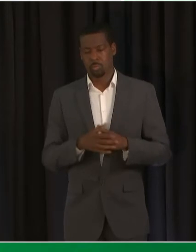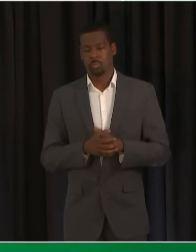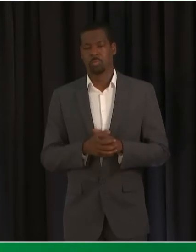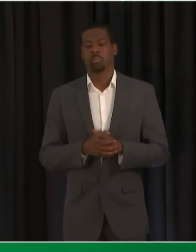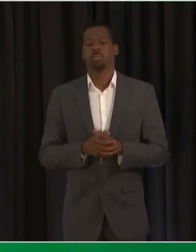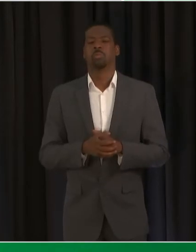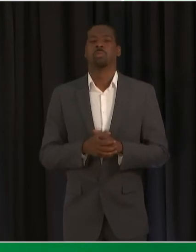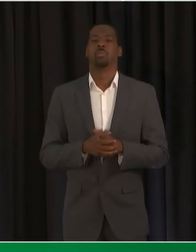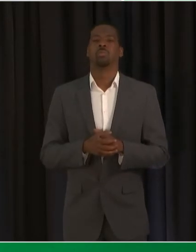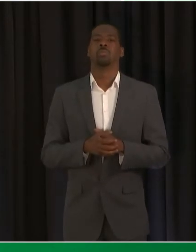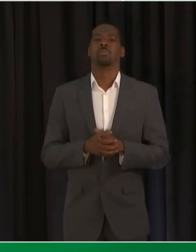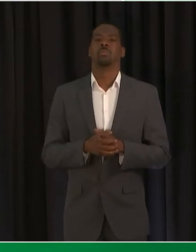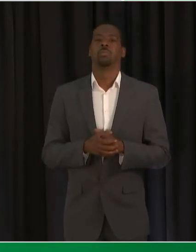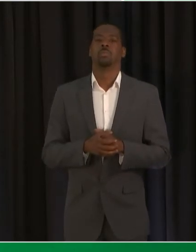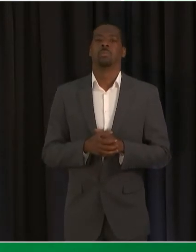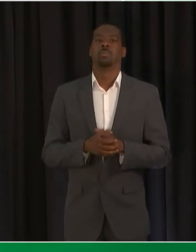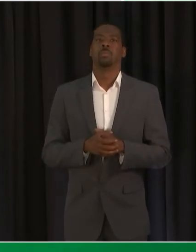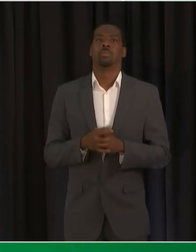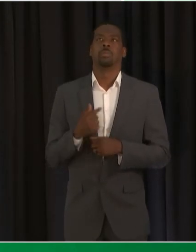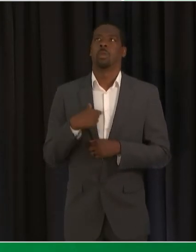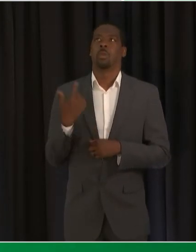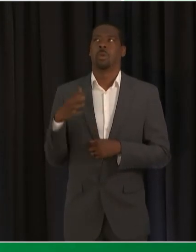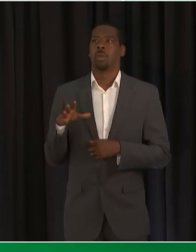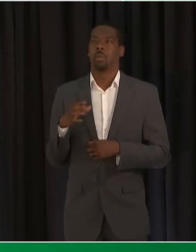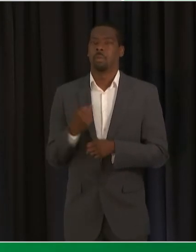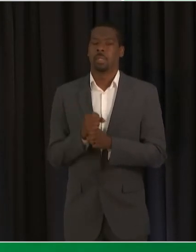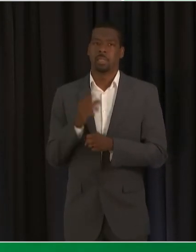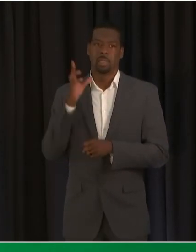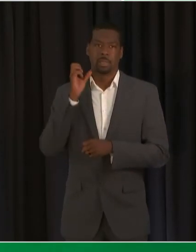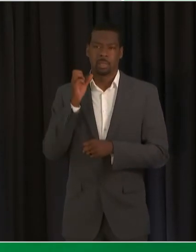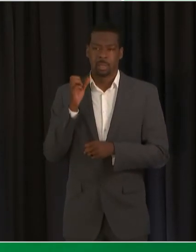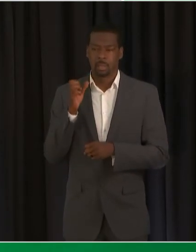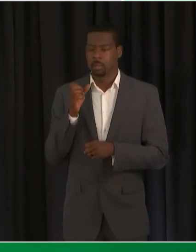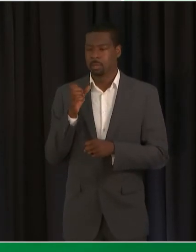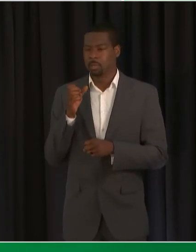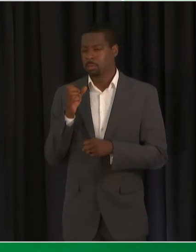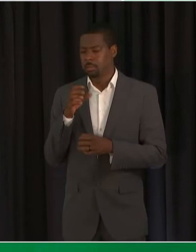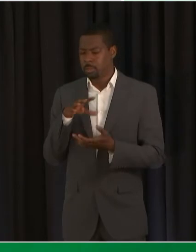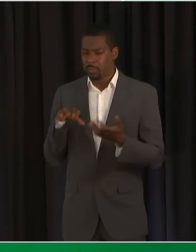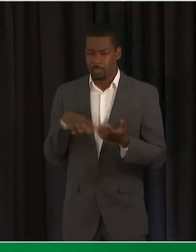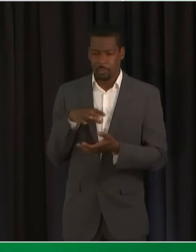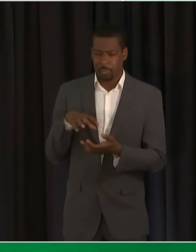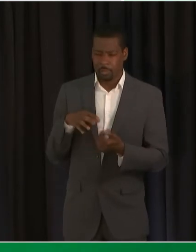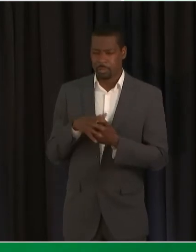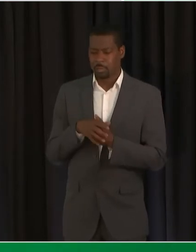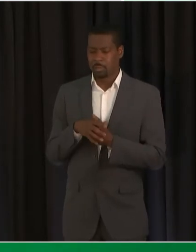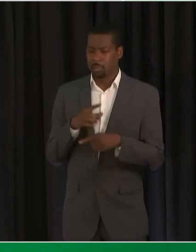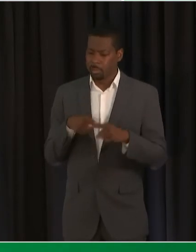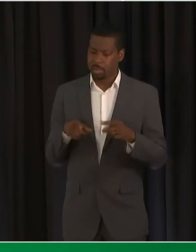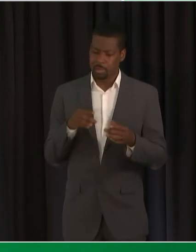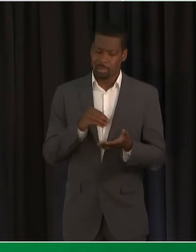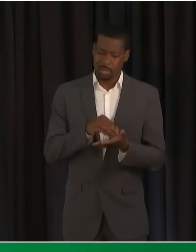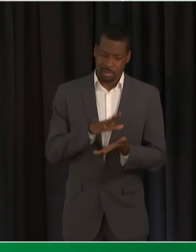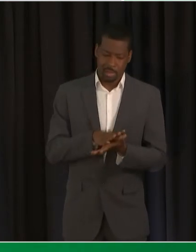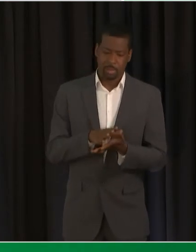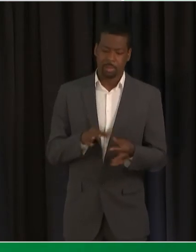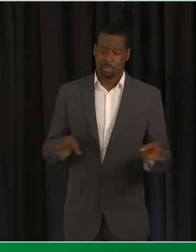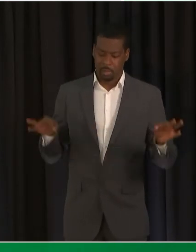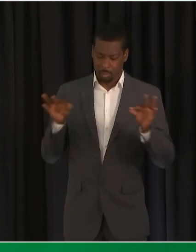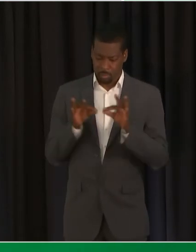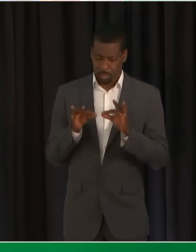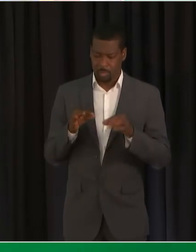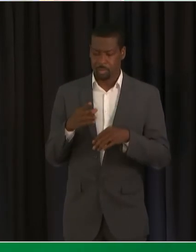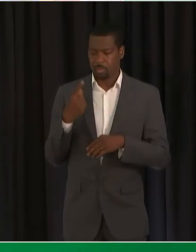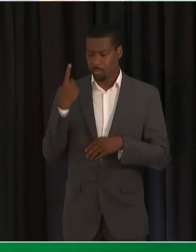think I don't want to make it sound so simple for folks that they don't realize that documentation is going to be important, whether on